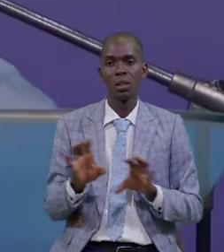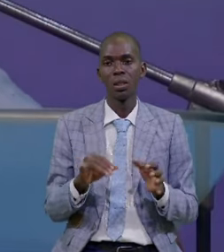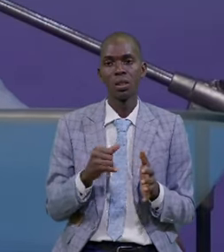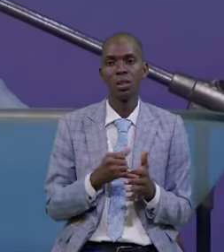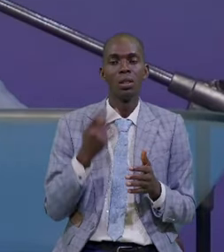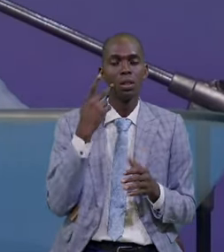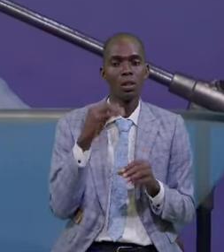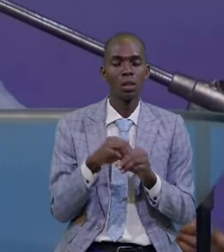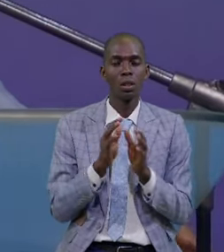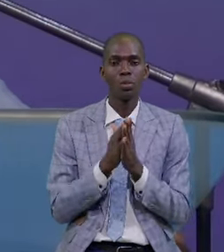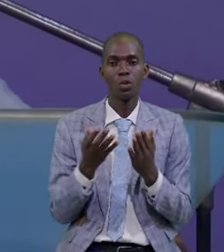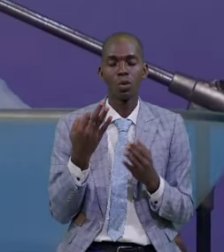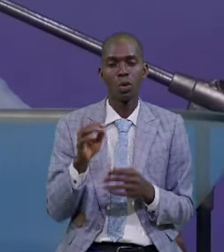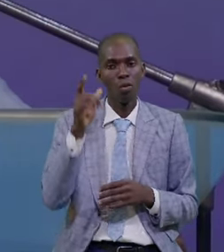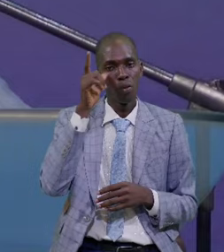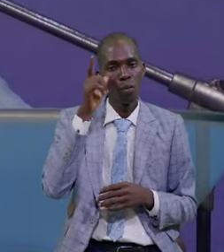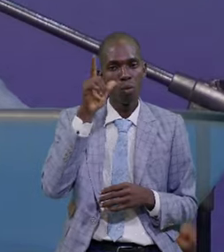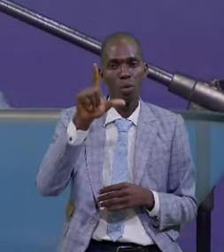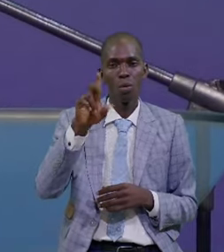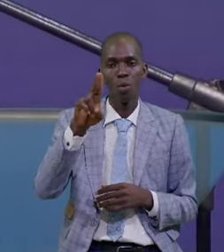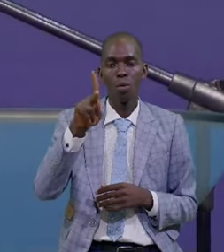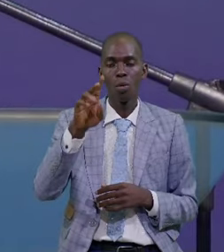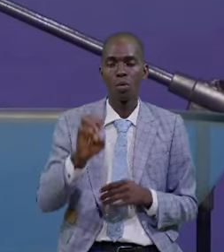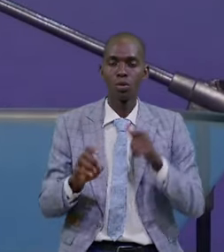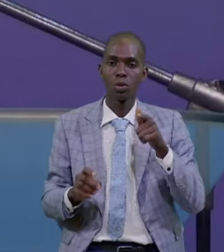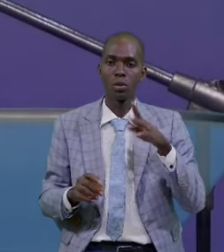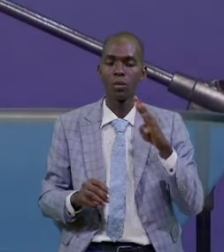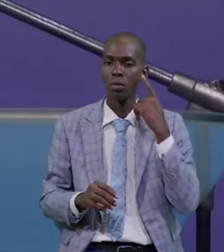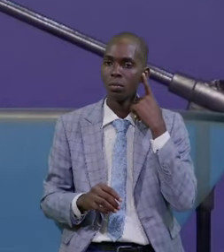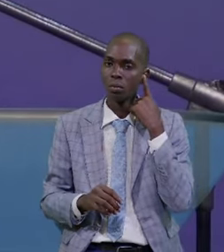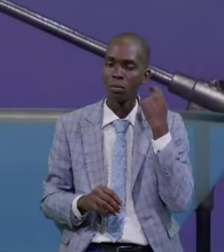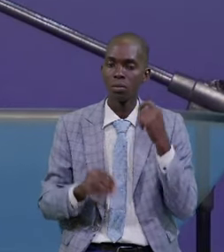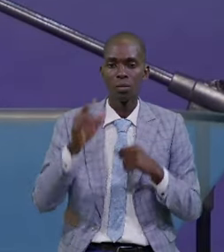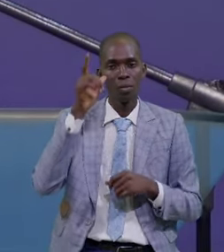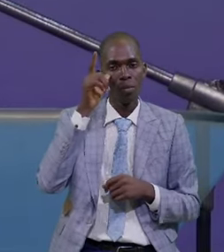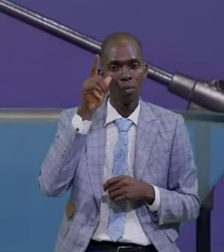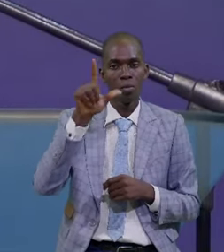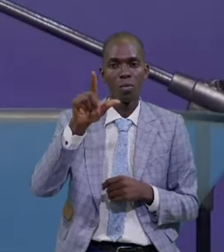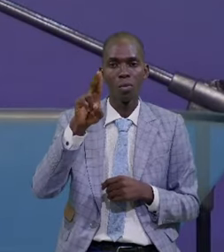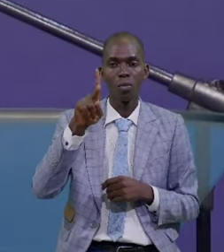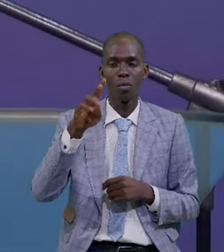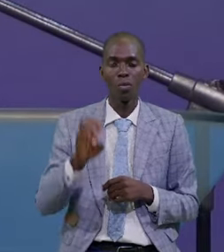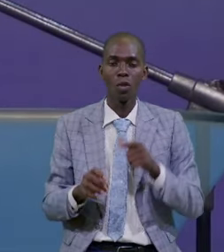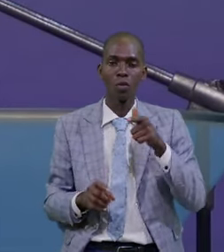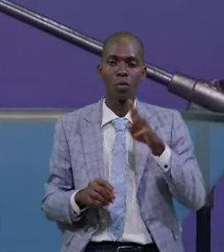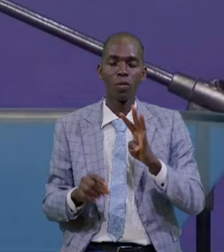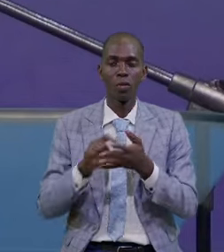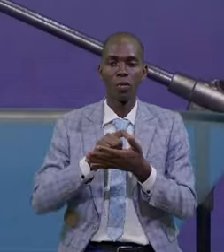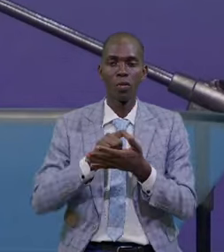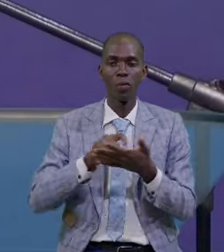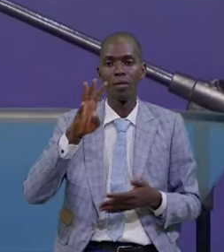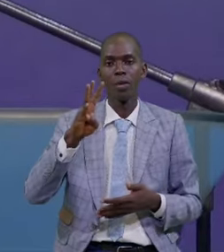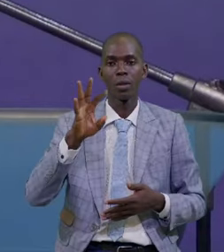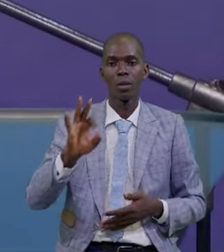what he promised in the promise of the Father. We're looking at Luke chapter 24, verse 49.